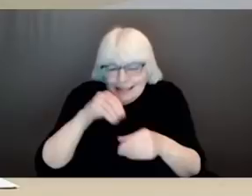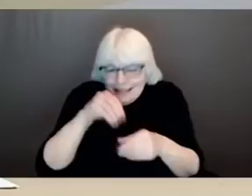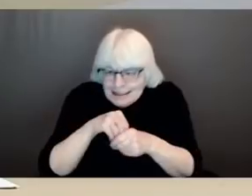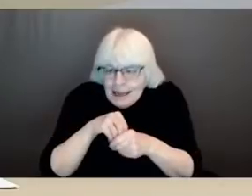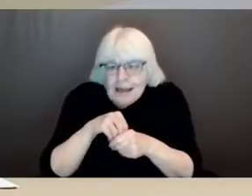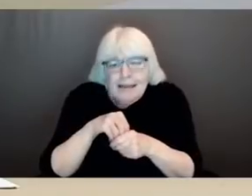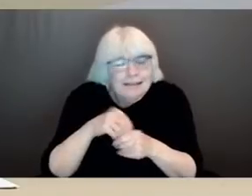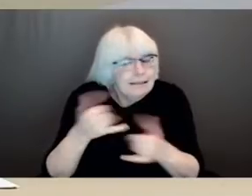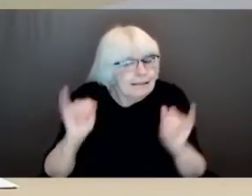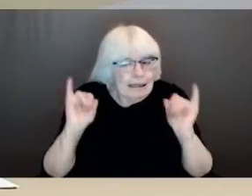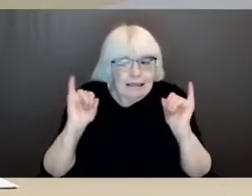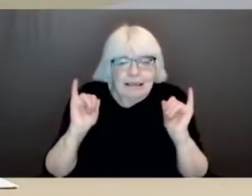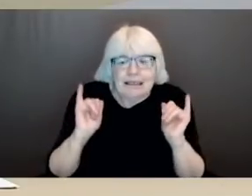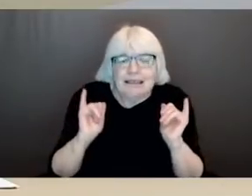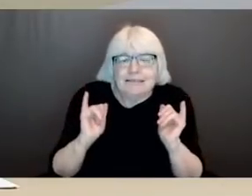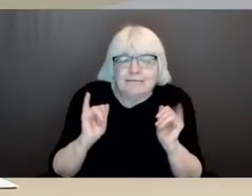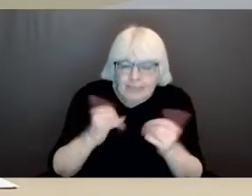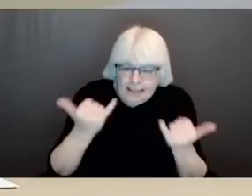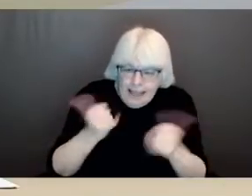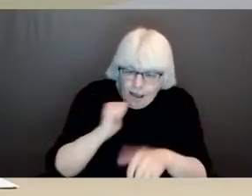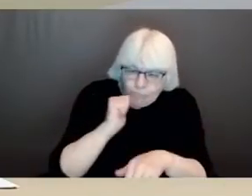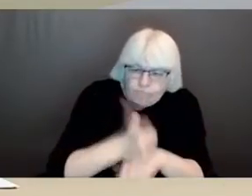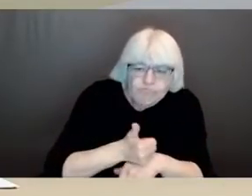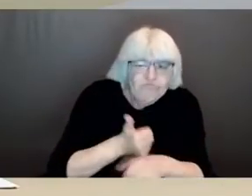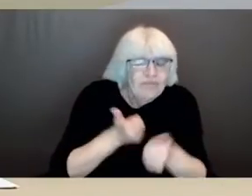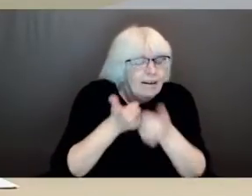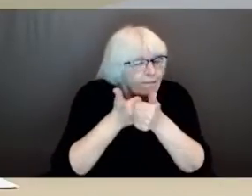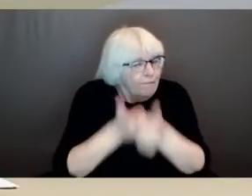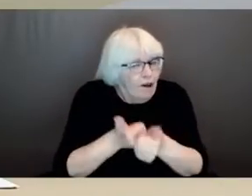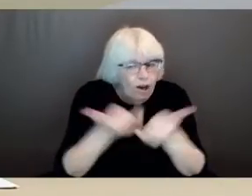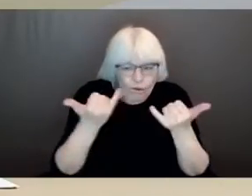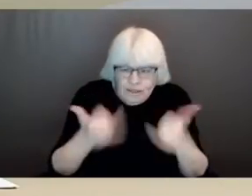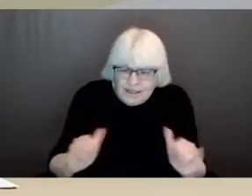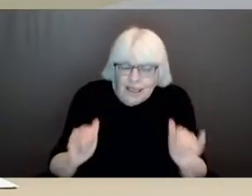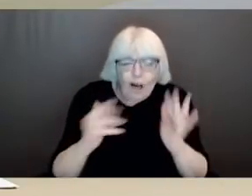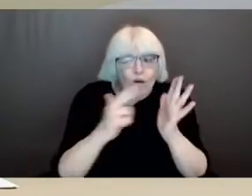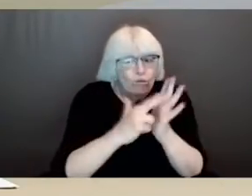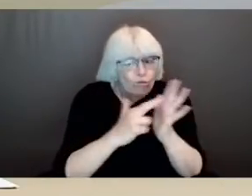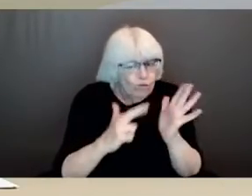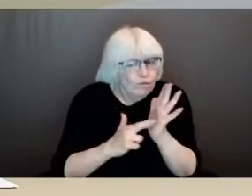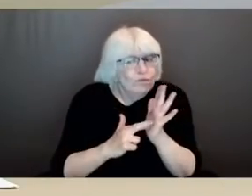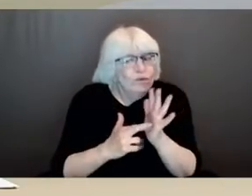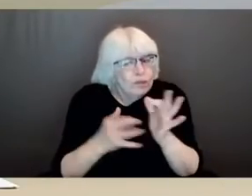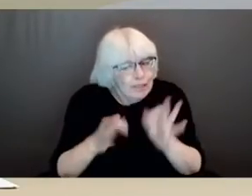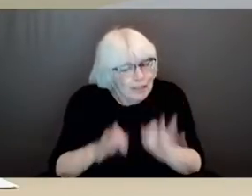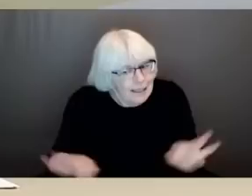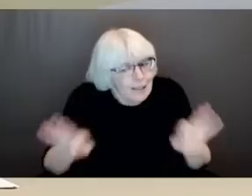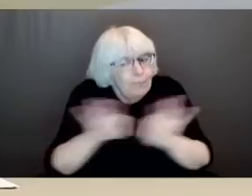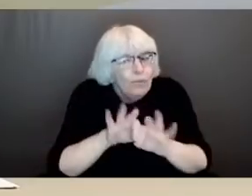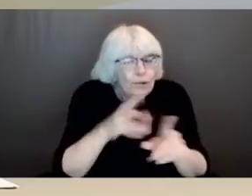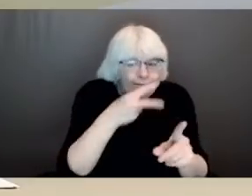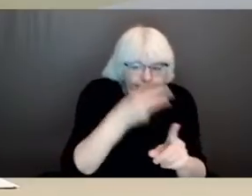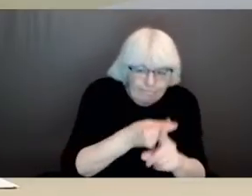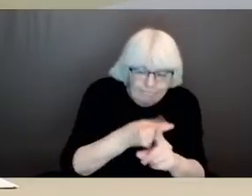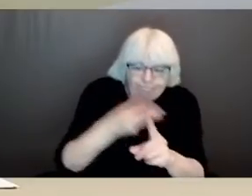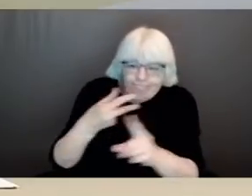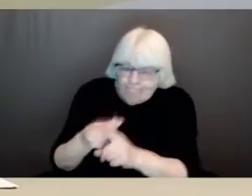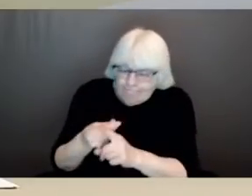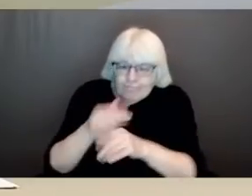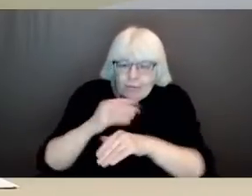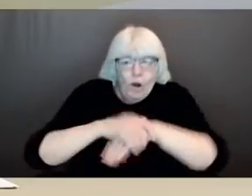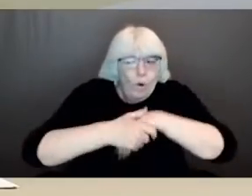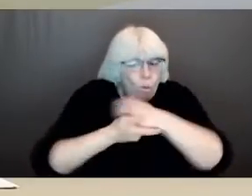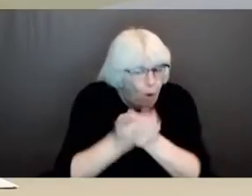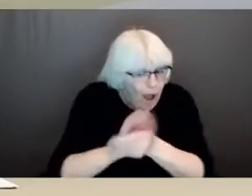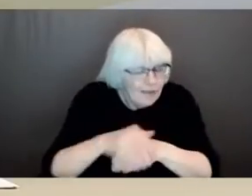that we have. And then being vaccinated and washing our hands, all those. So I think